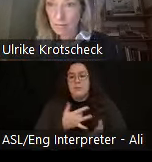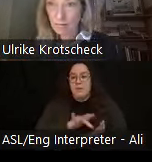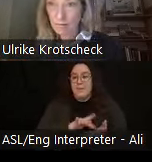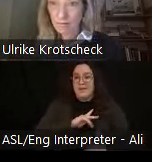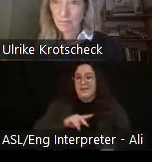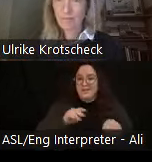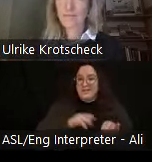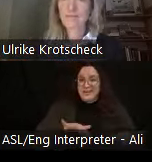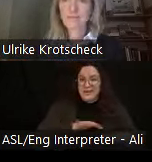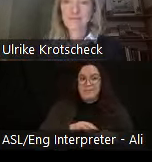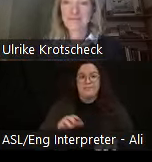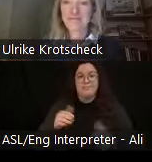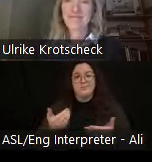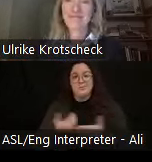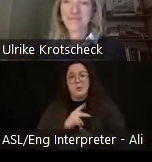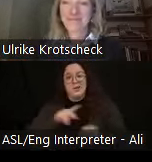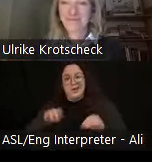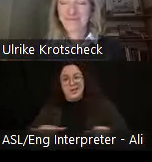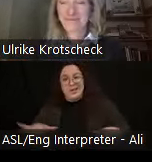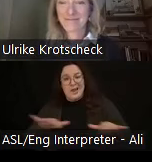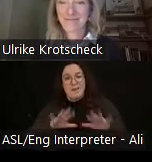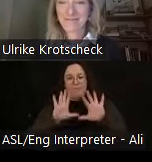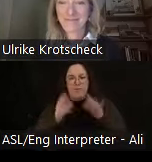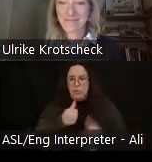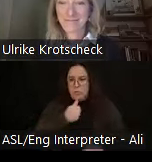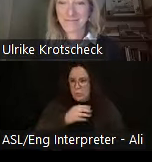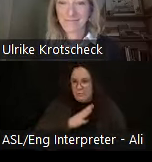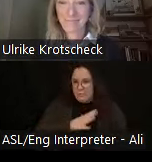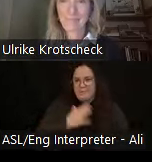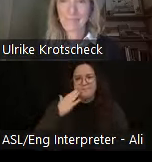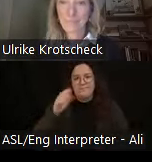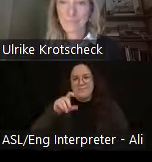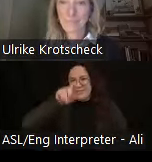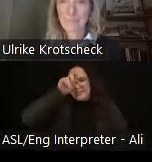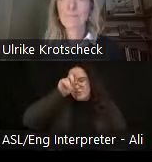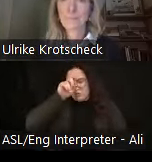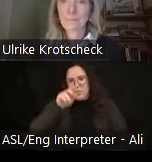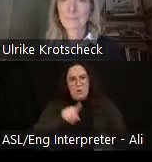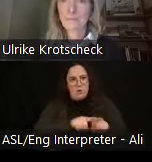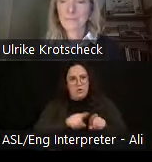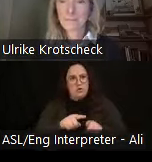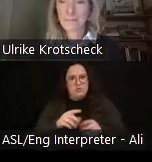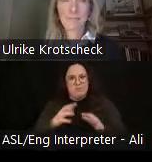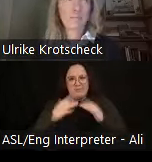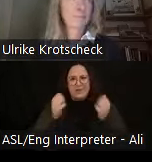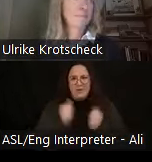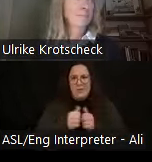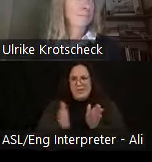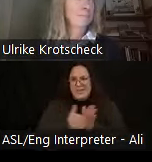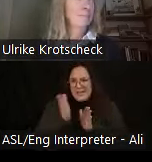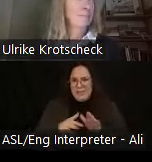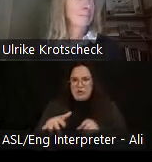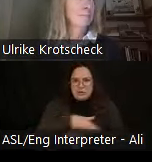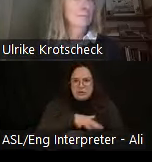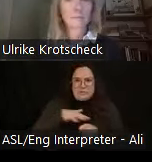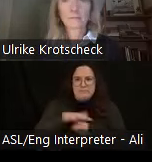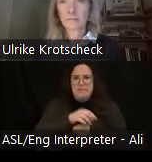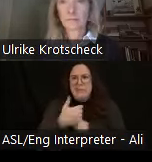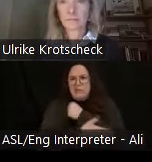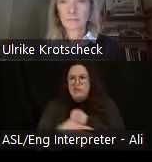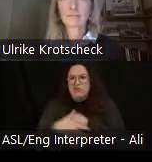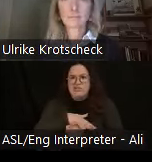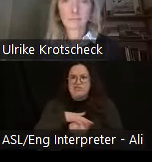focused on women. We know as well that Egypt is in interaction with its neighbors. So for instance, in depictions of ancient